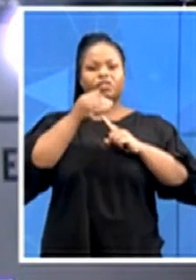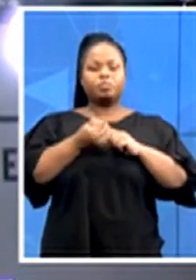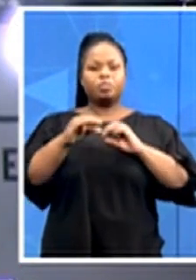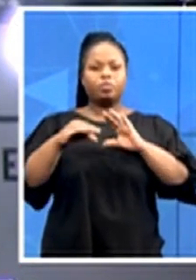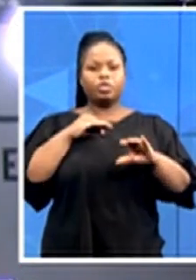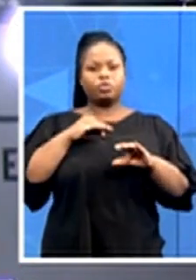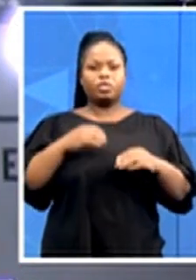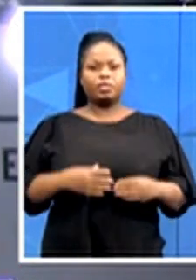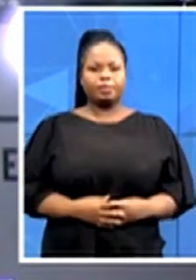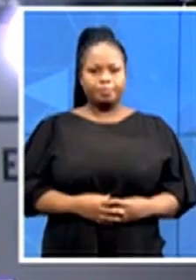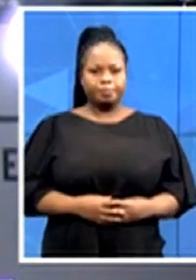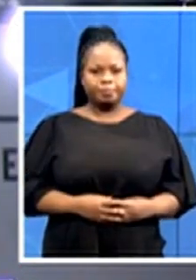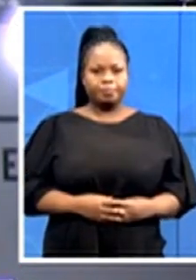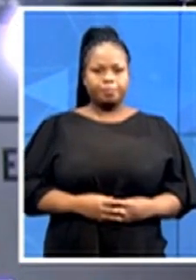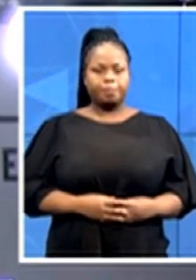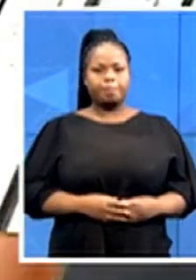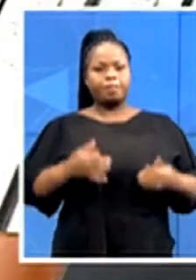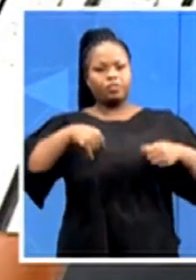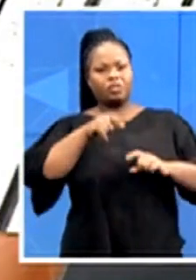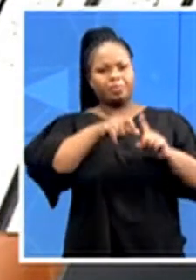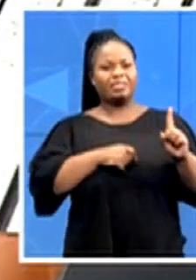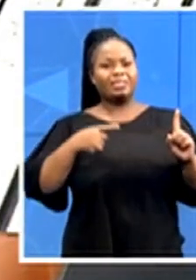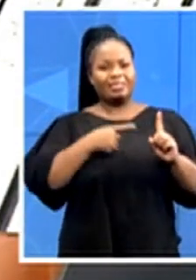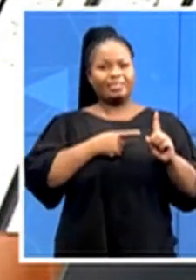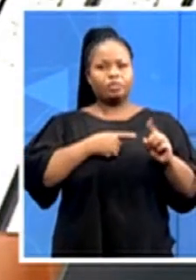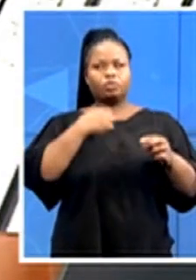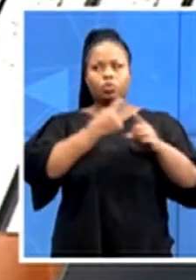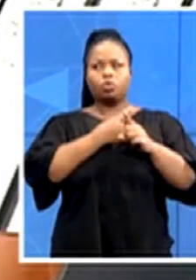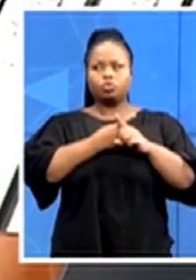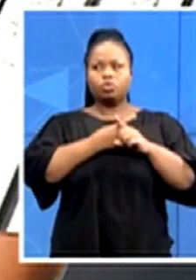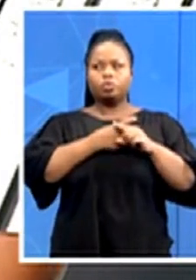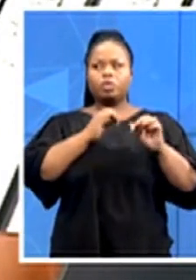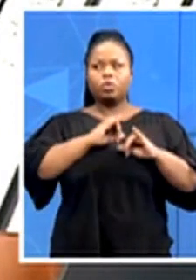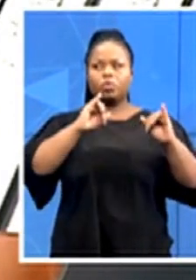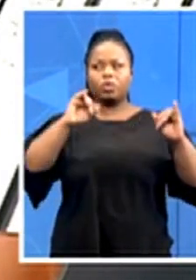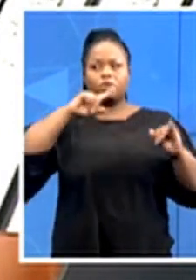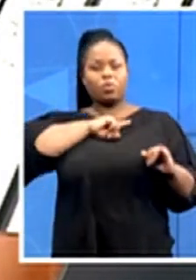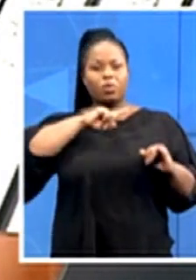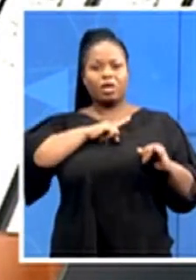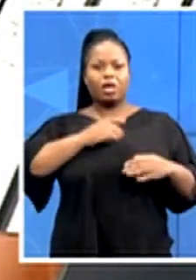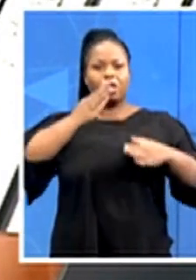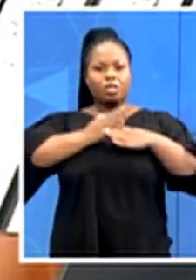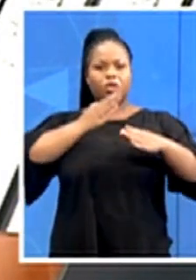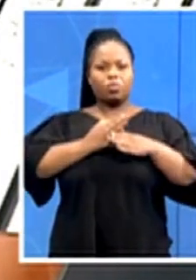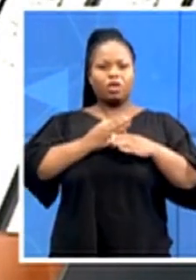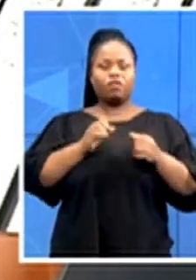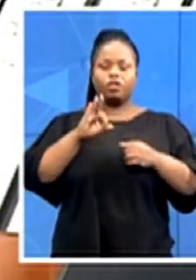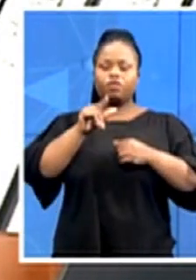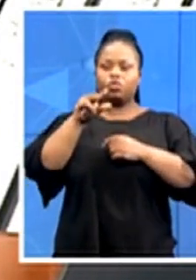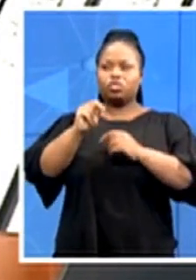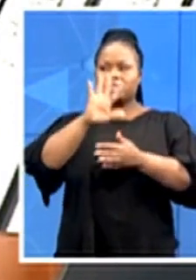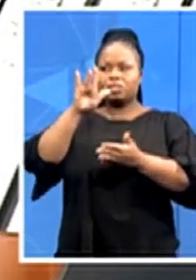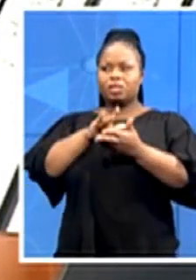Chairperson, this has been supplemented by the work of the Fusion Center, where all relevant law enforcement entities